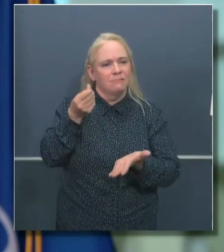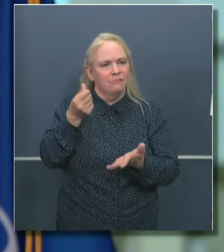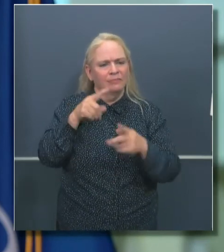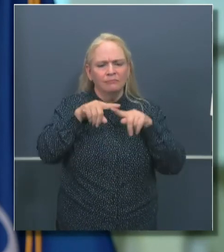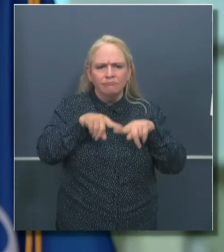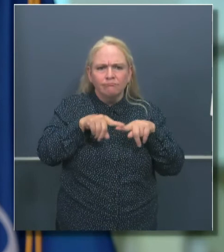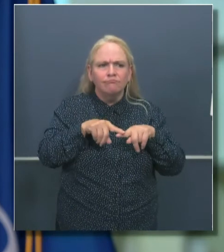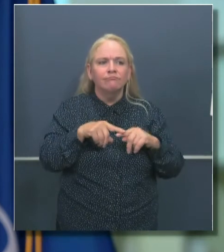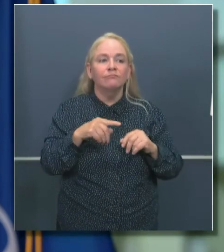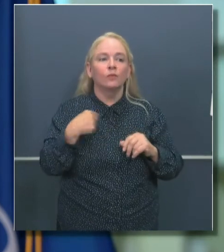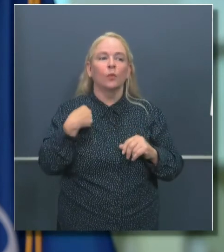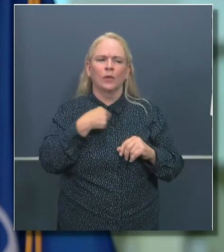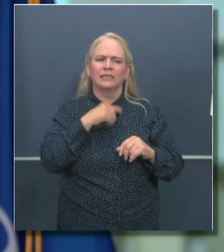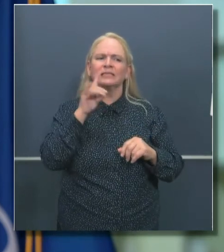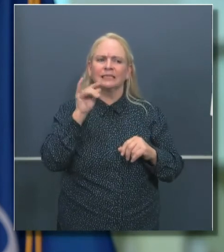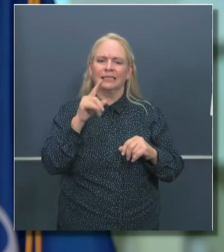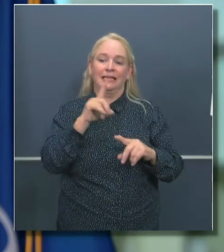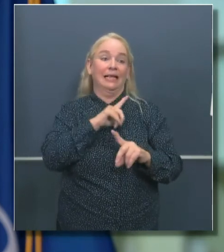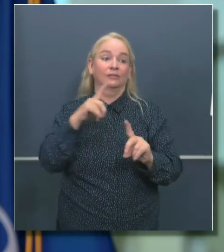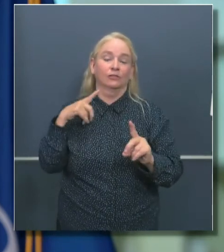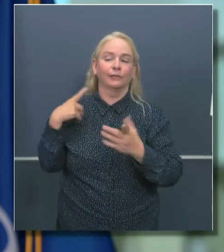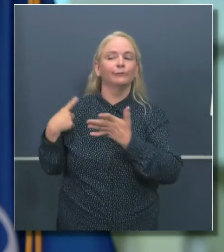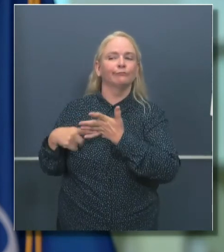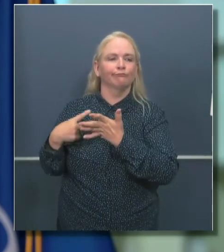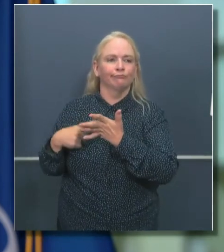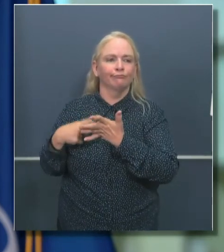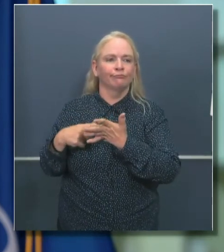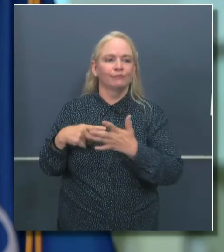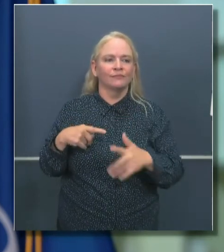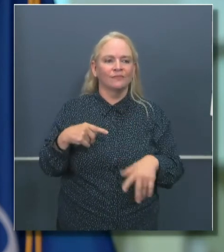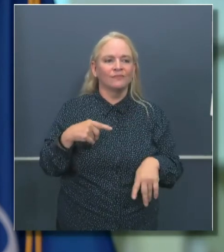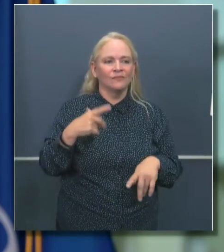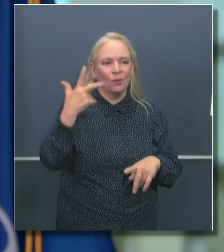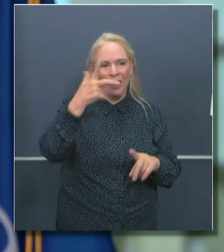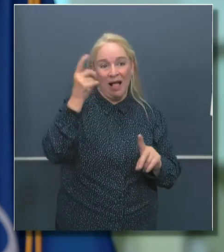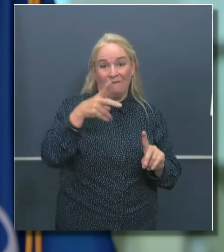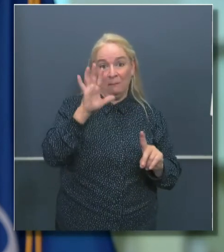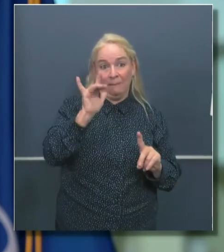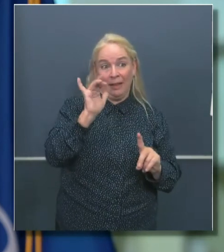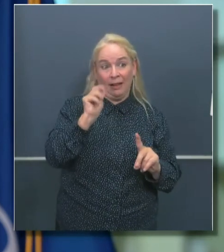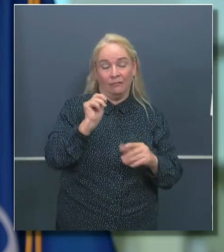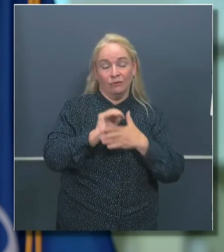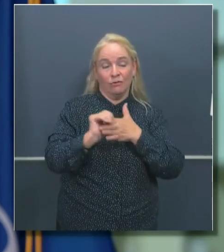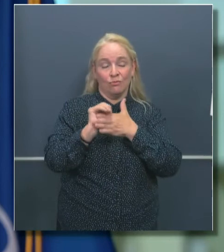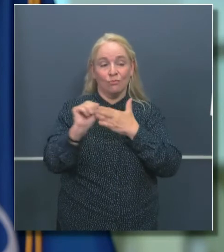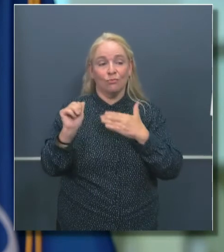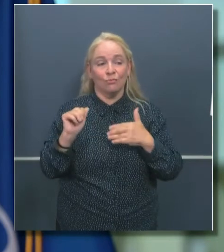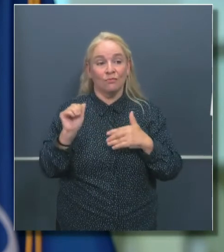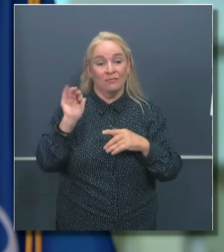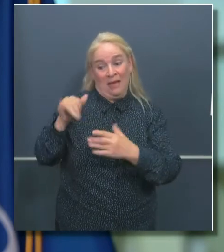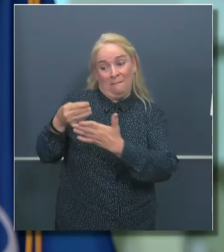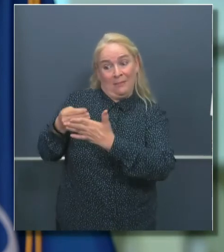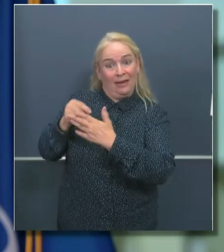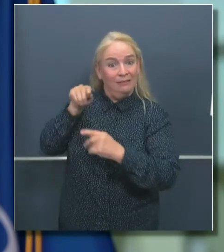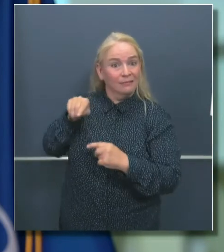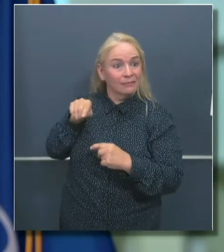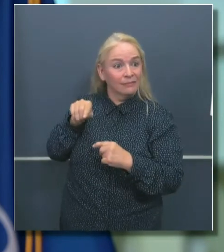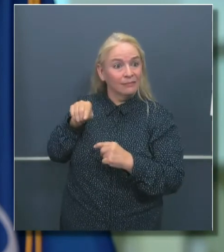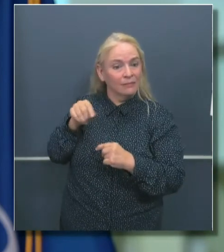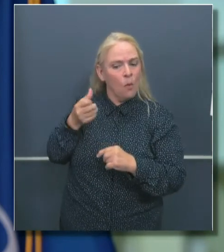California legislature. Some $2.5 billion in our budget is contingent upon counties